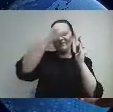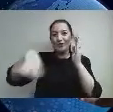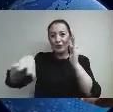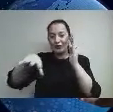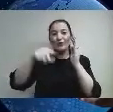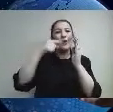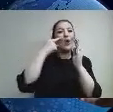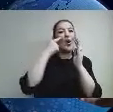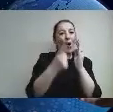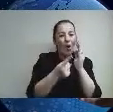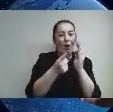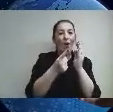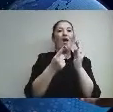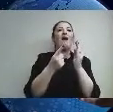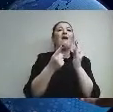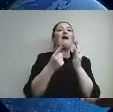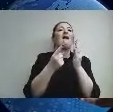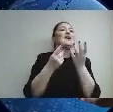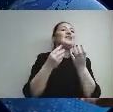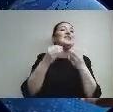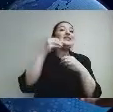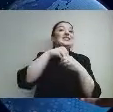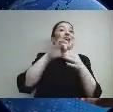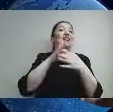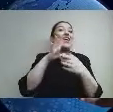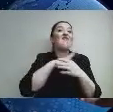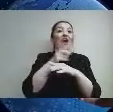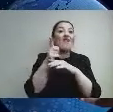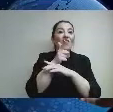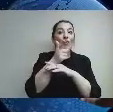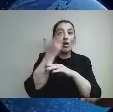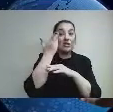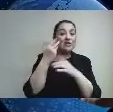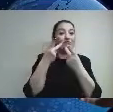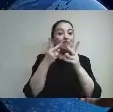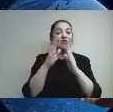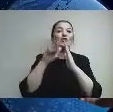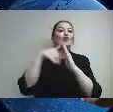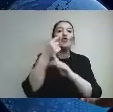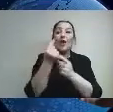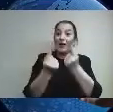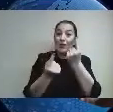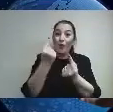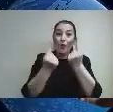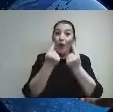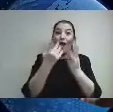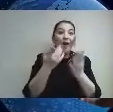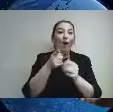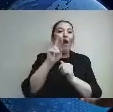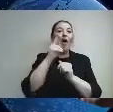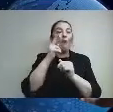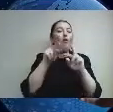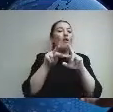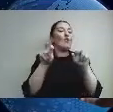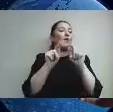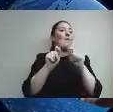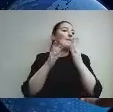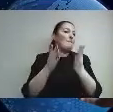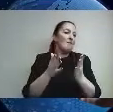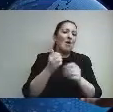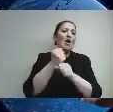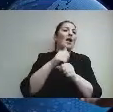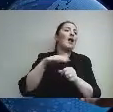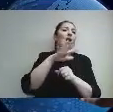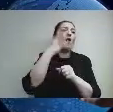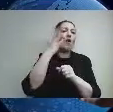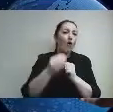growth processes can be followed by people. So actually, this is an end-to-end process where the end user and the